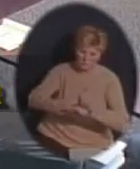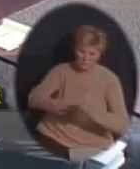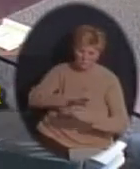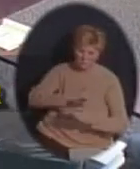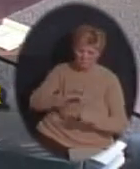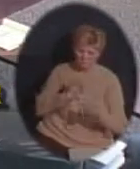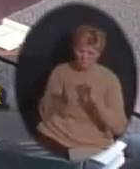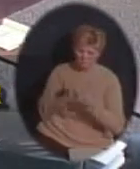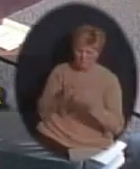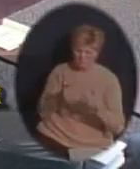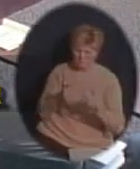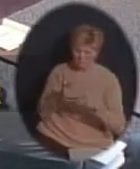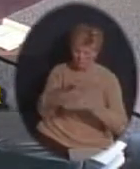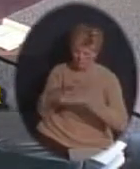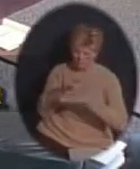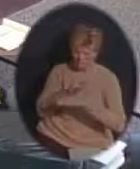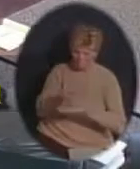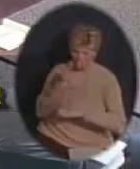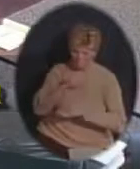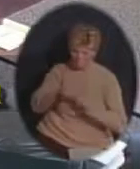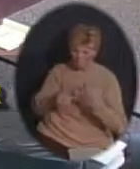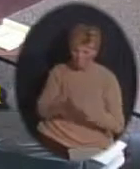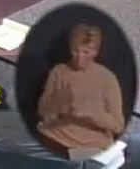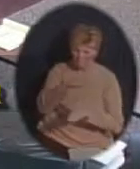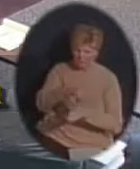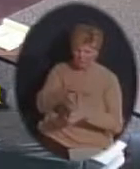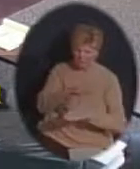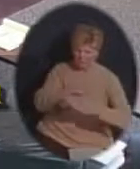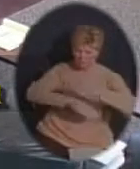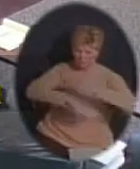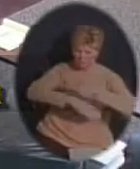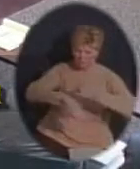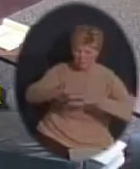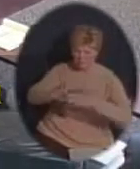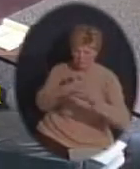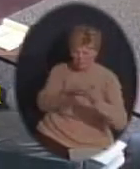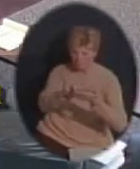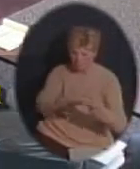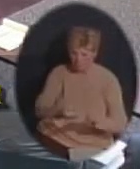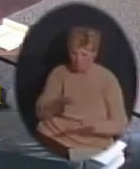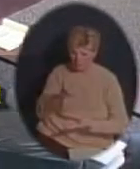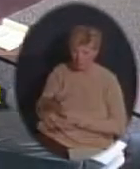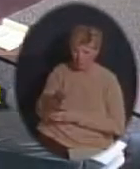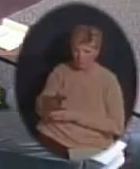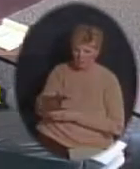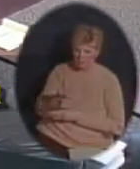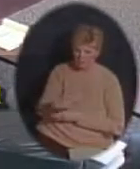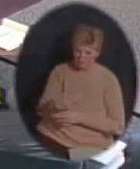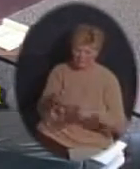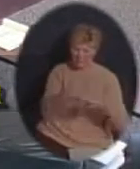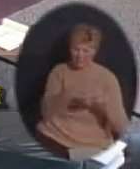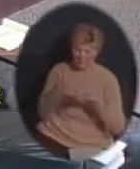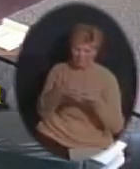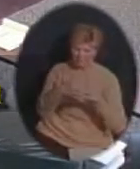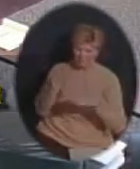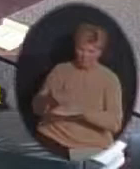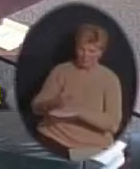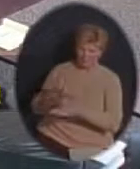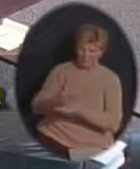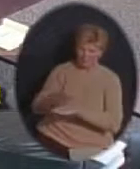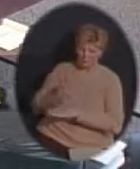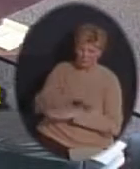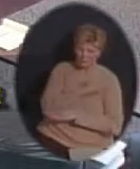school seniors, and judging is based on an essay. This year, it was American Heritage and Our Responsibility for Preserving It, and